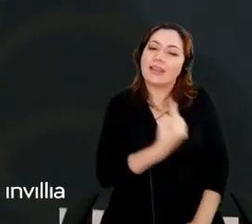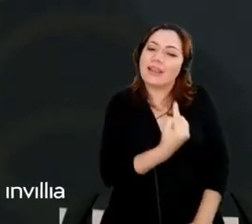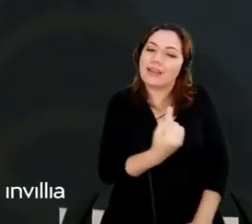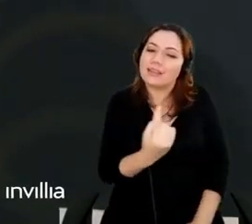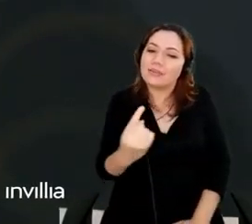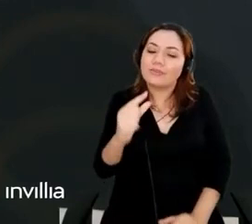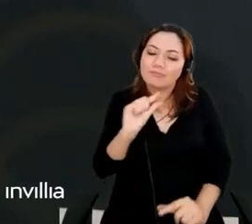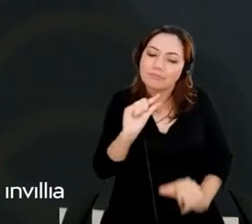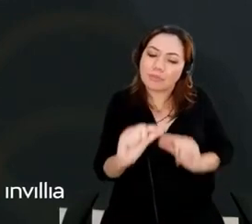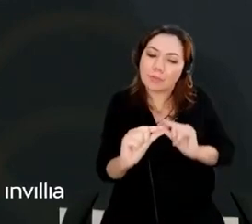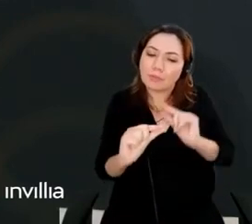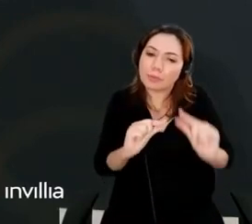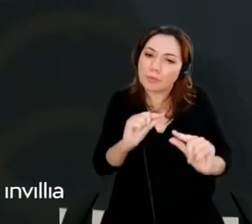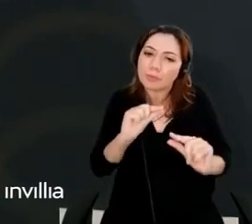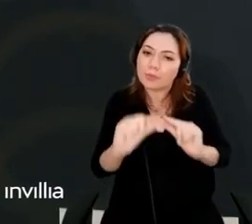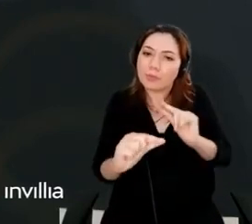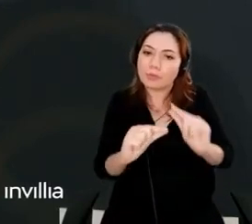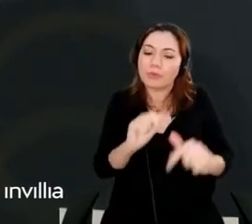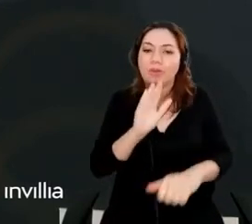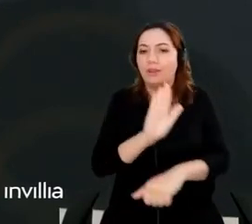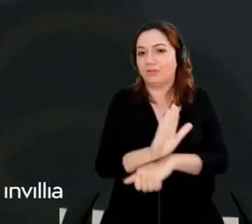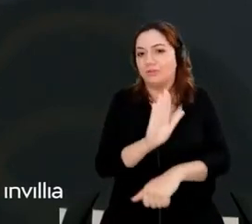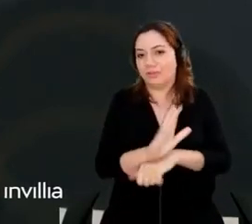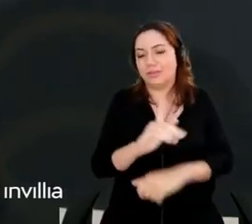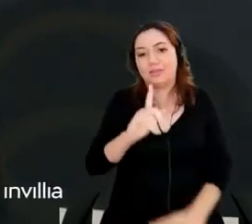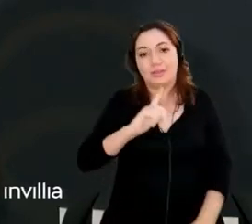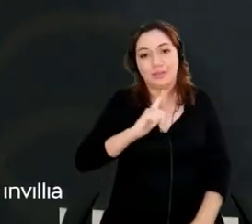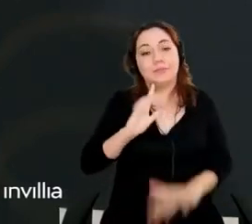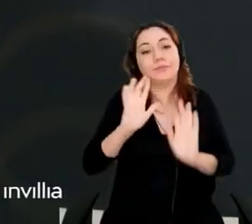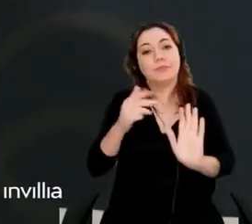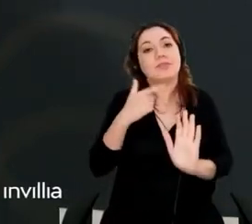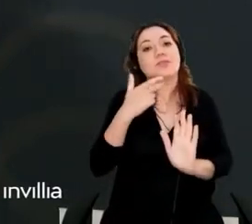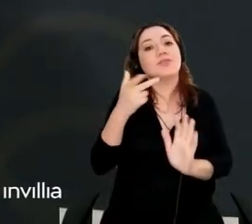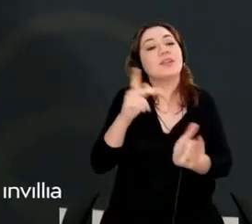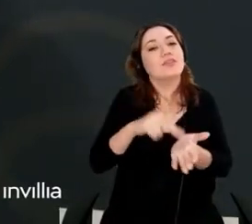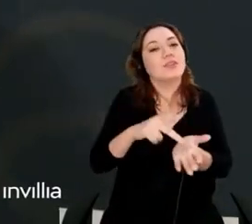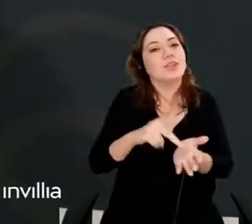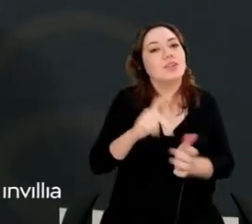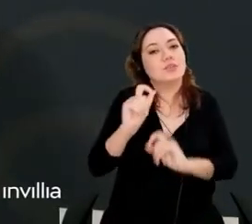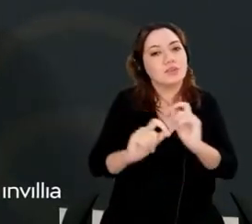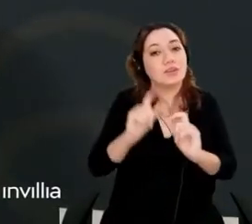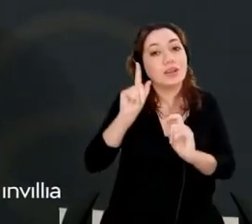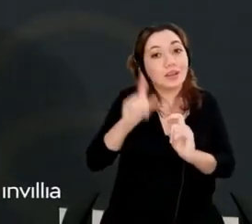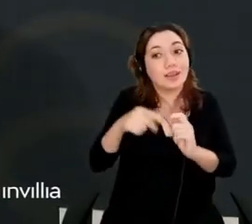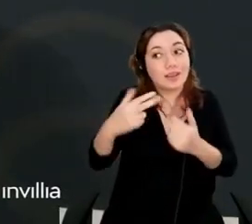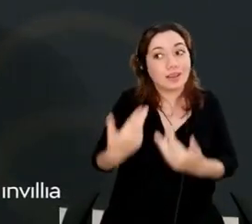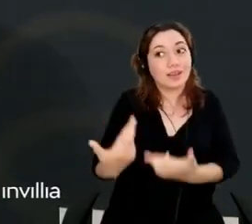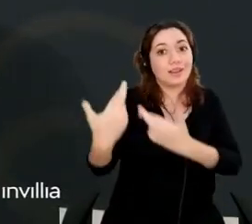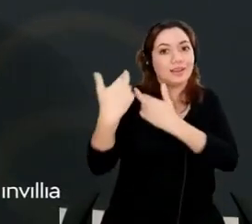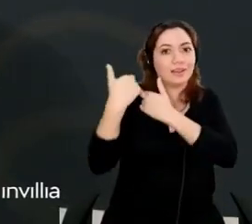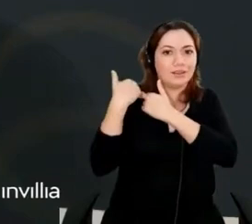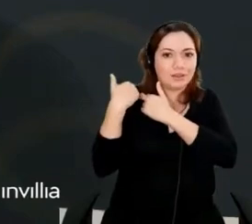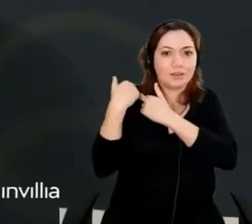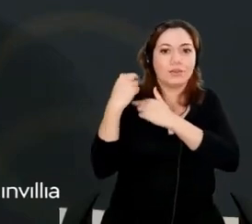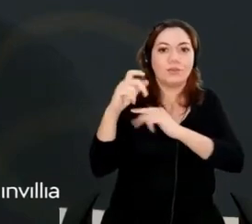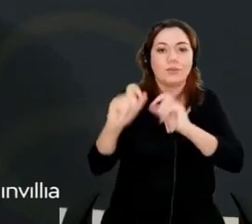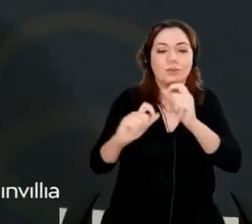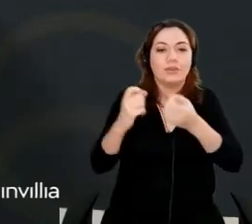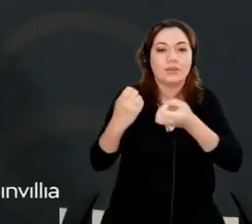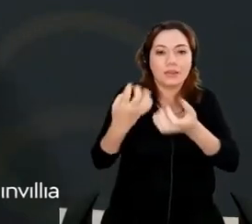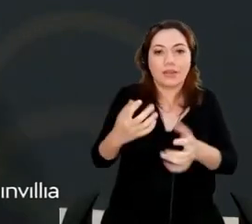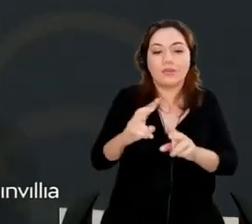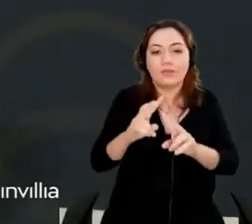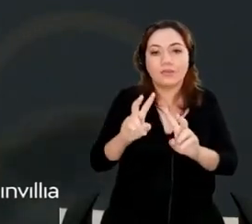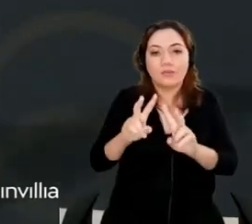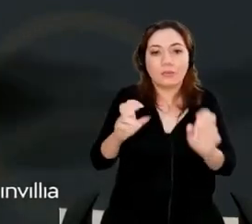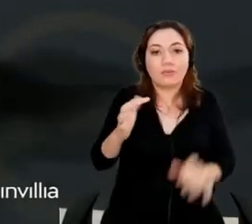say this responsibility of to bring about this future that we all want with AI is not